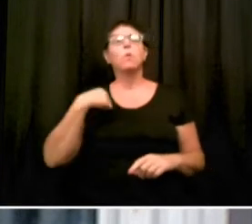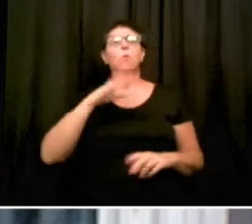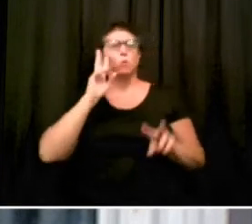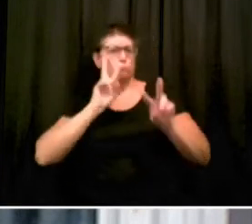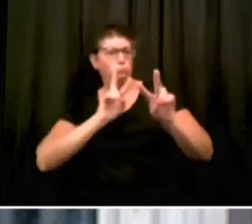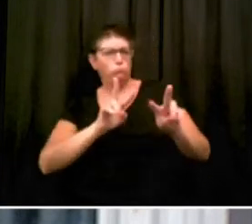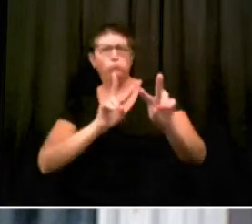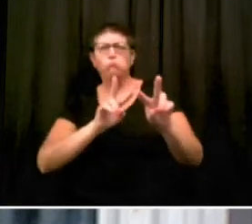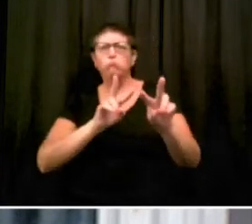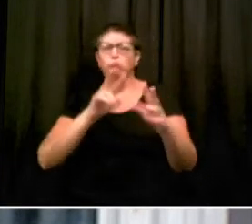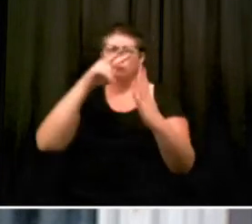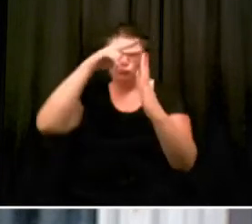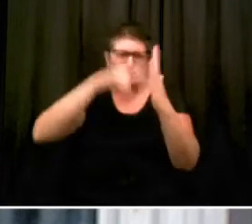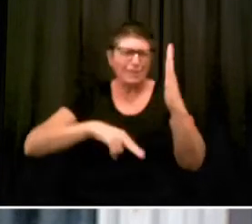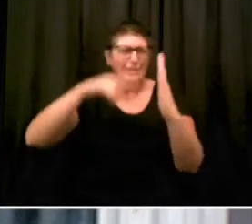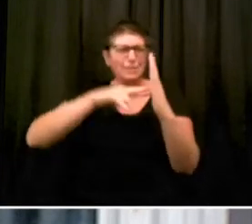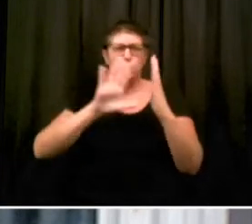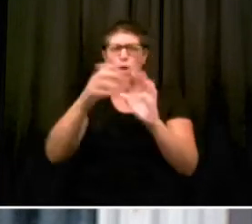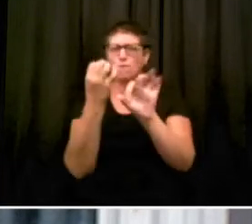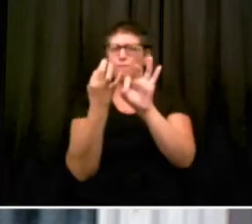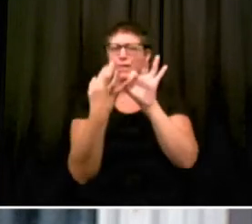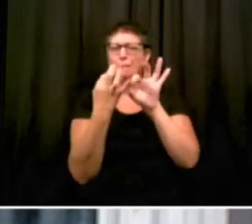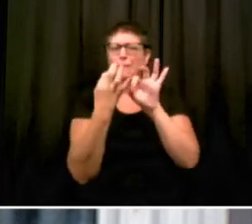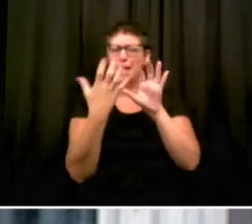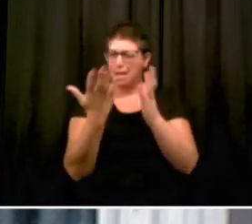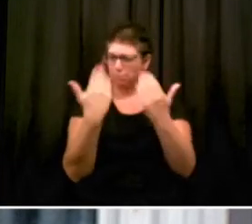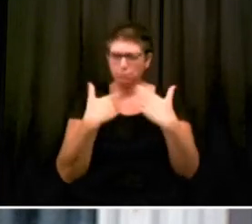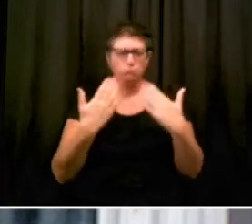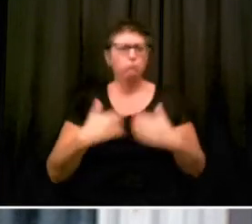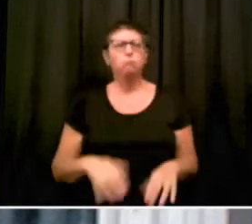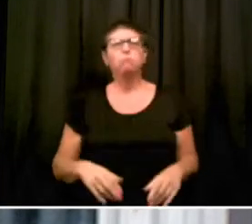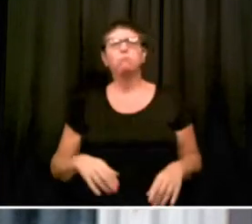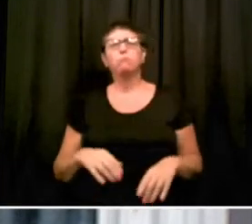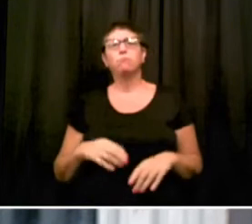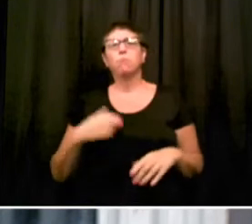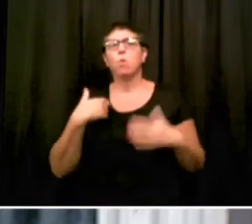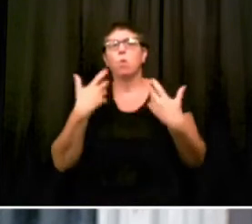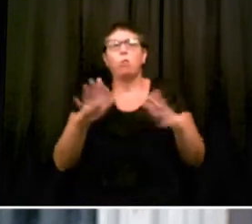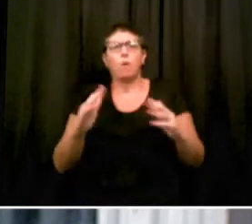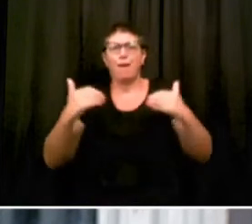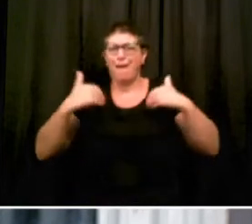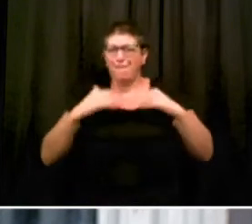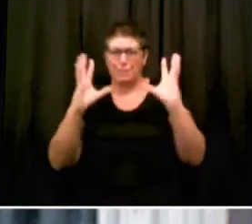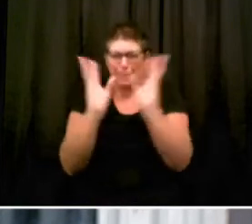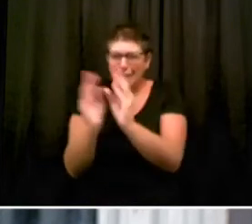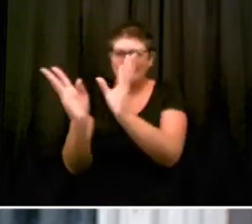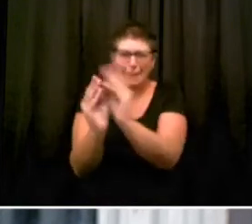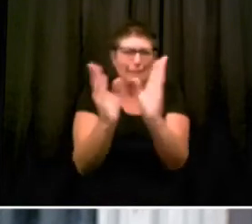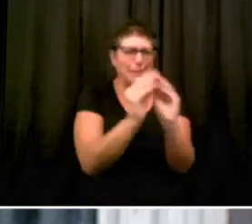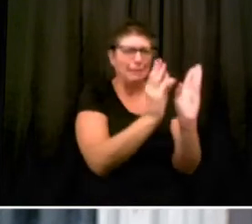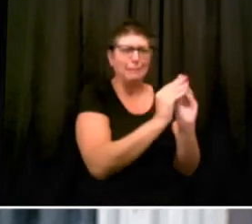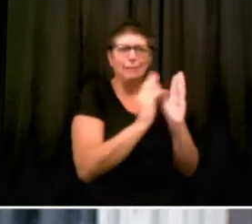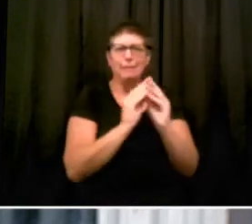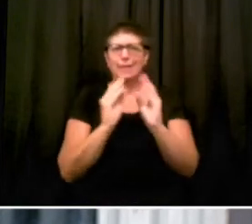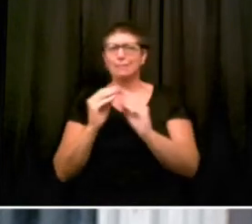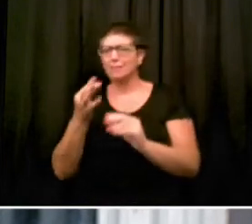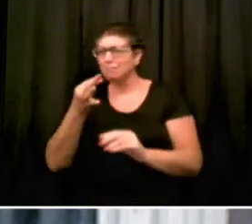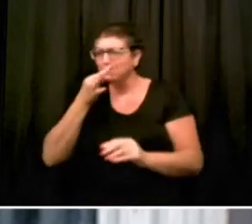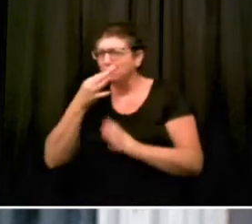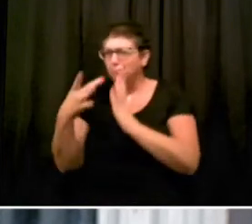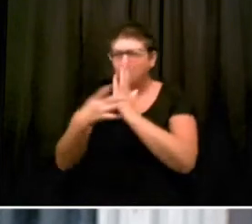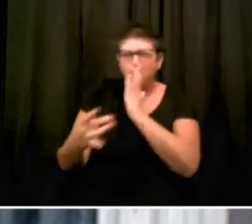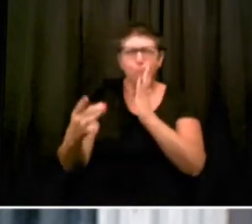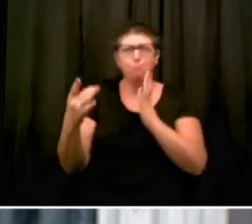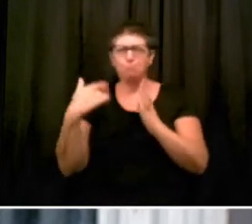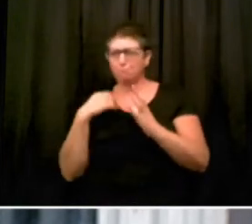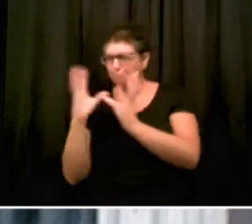with experts in nearly every field. We've examined other matrices that exist across the country in law